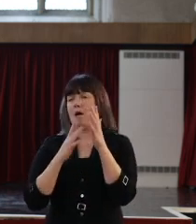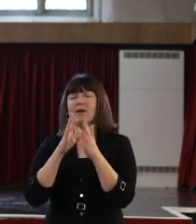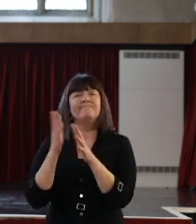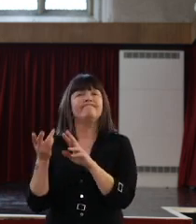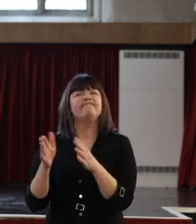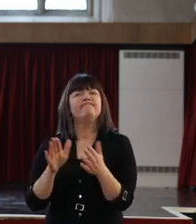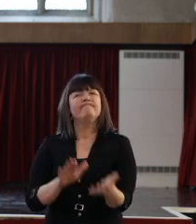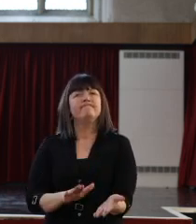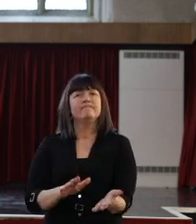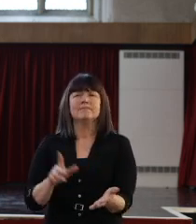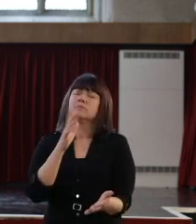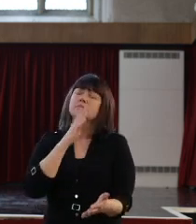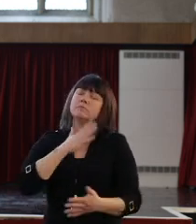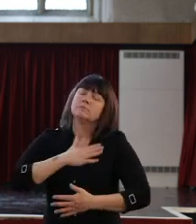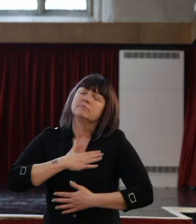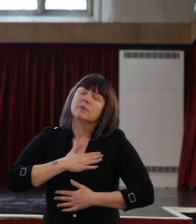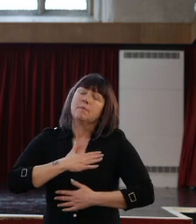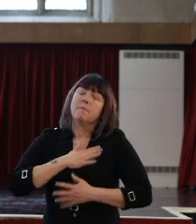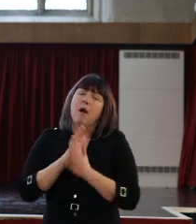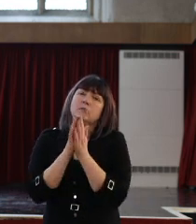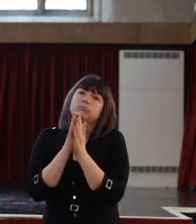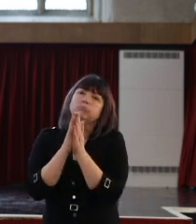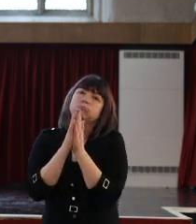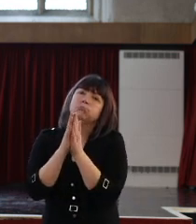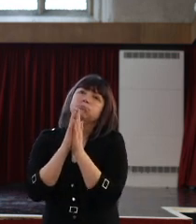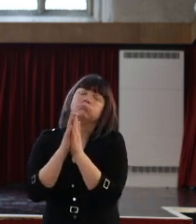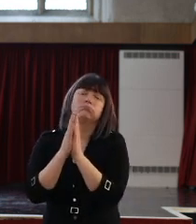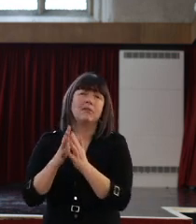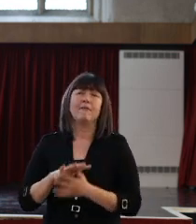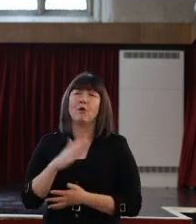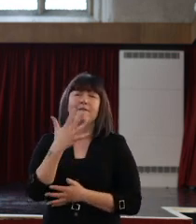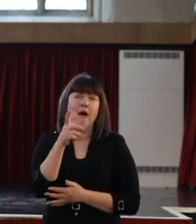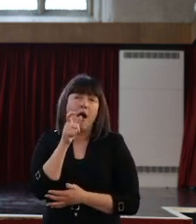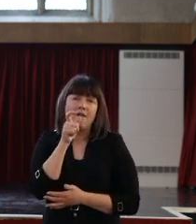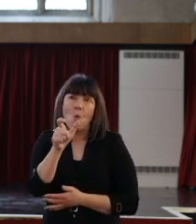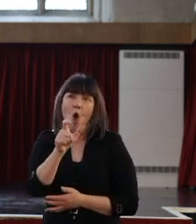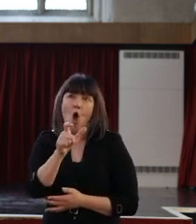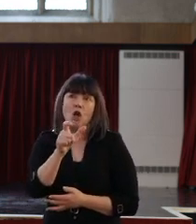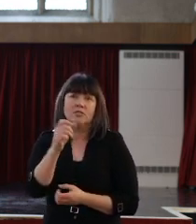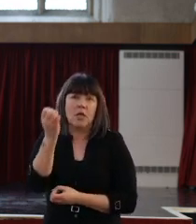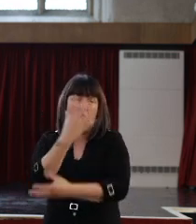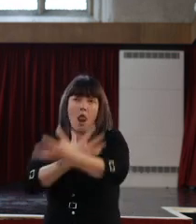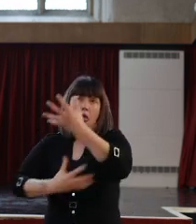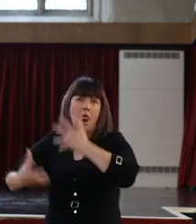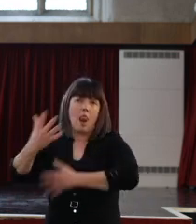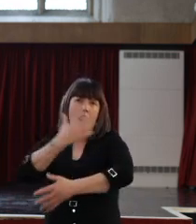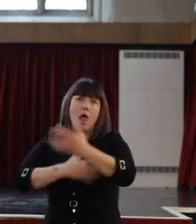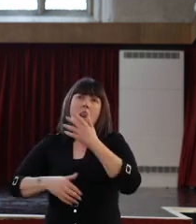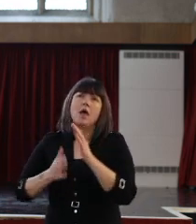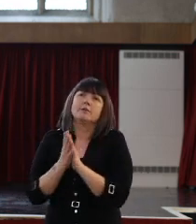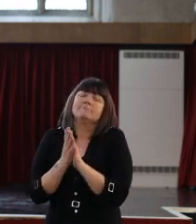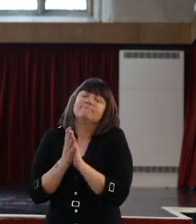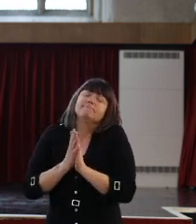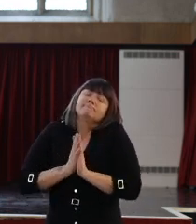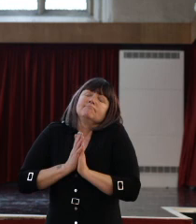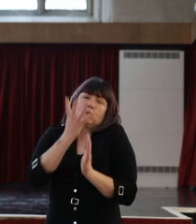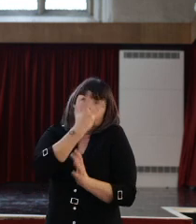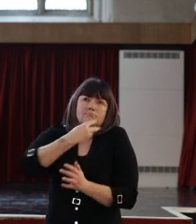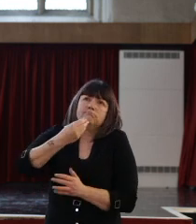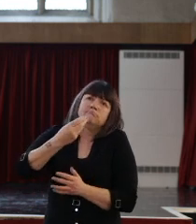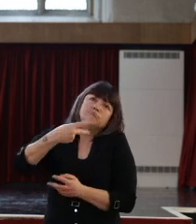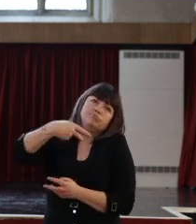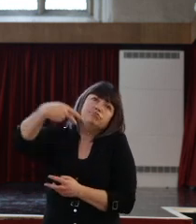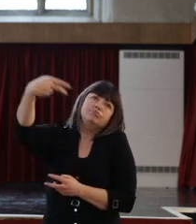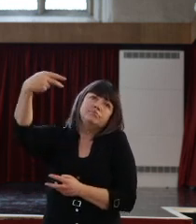soul forever for speaking those 5 little words to me. He had no idea how much I needed to hear them. So we did the show. The